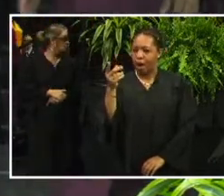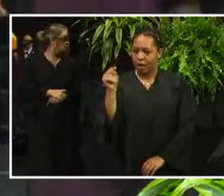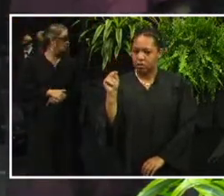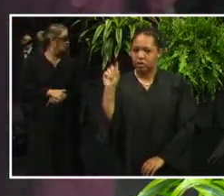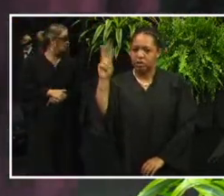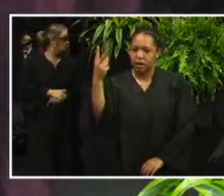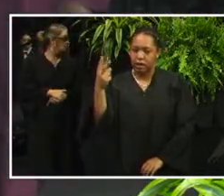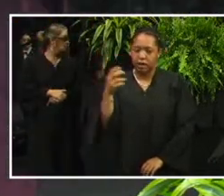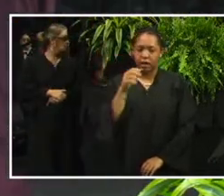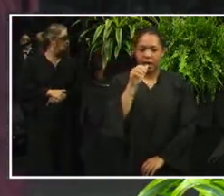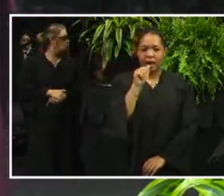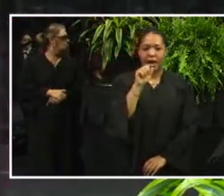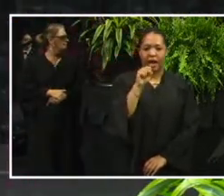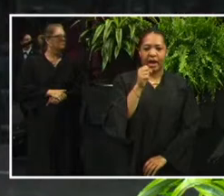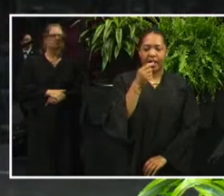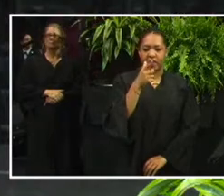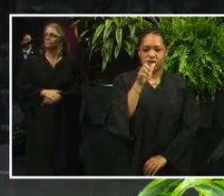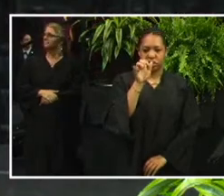Ashley Nicole Wright.